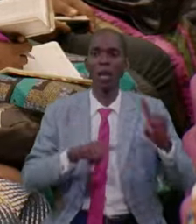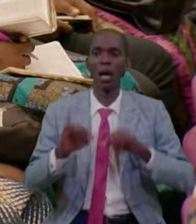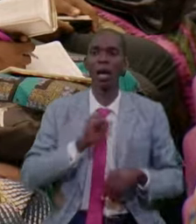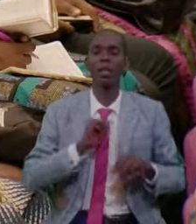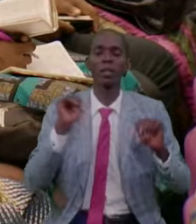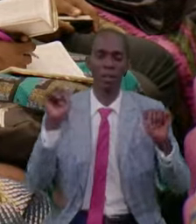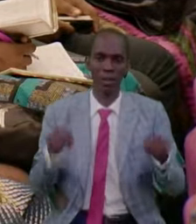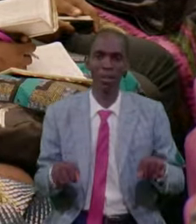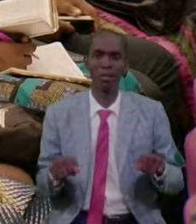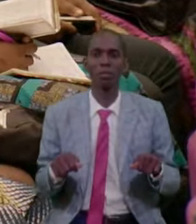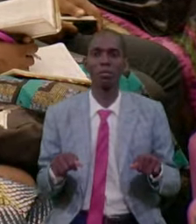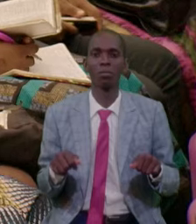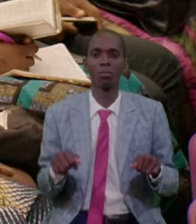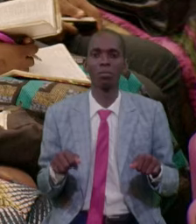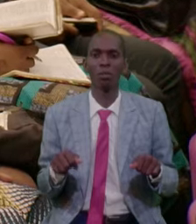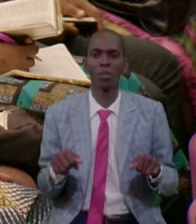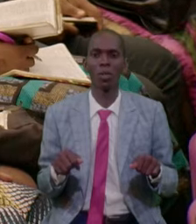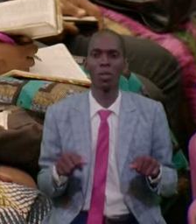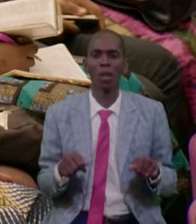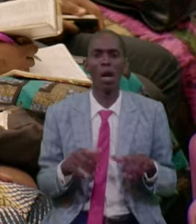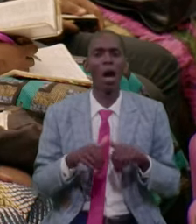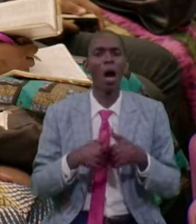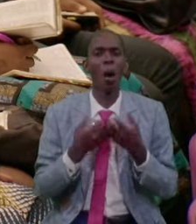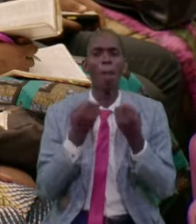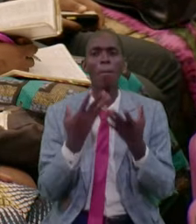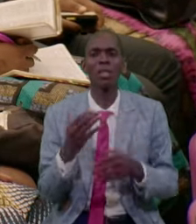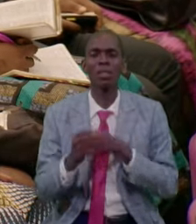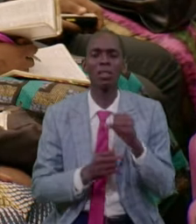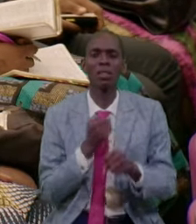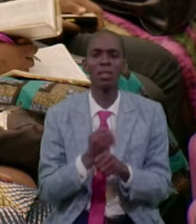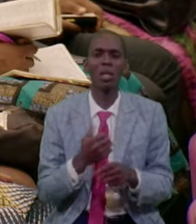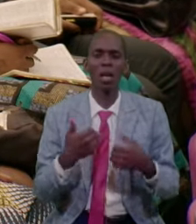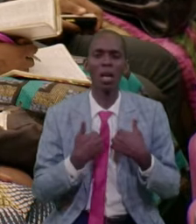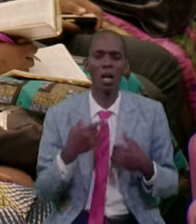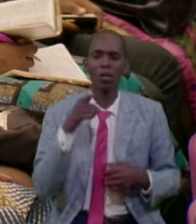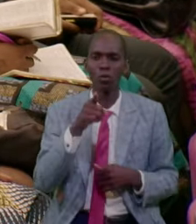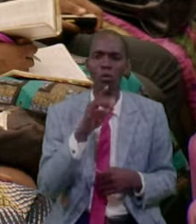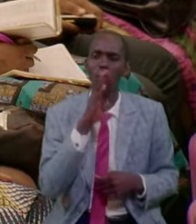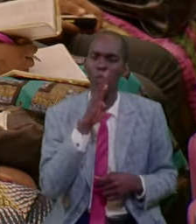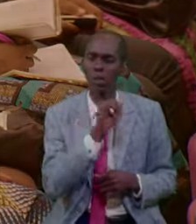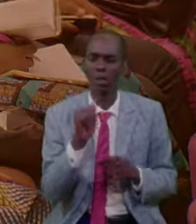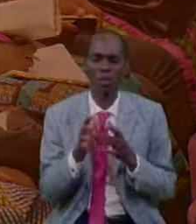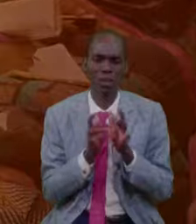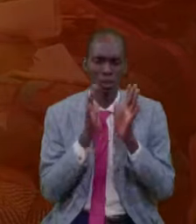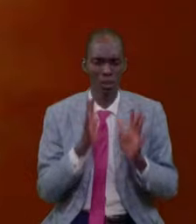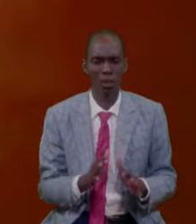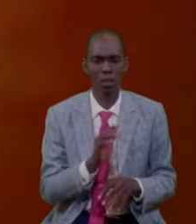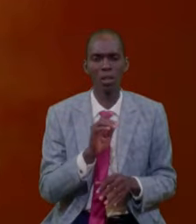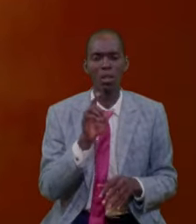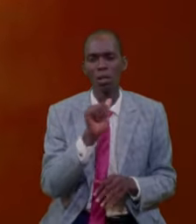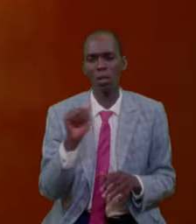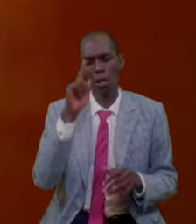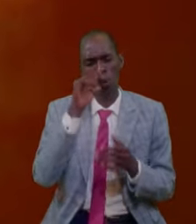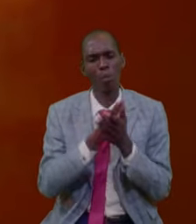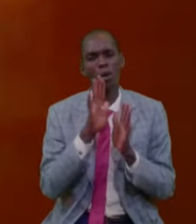can. How many years have you been a Christian, a believer? For